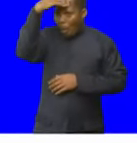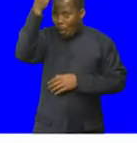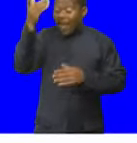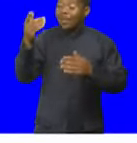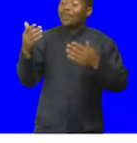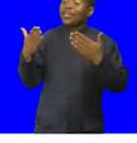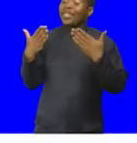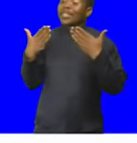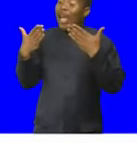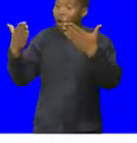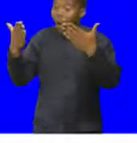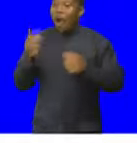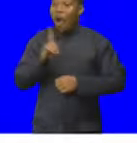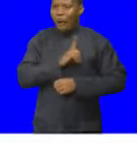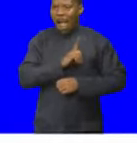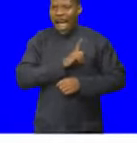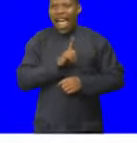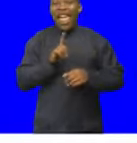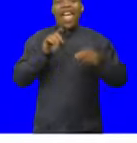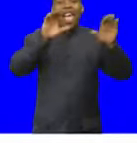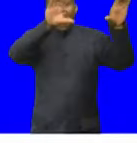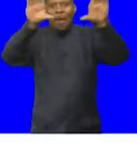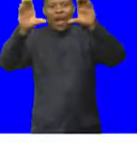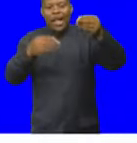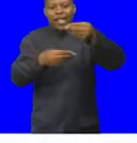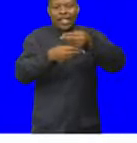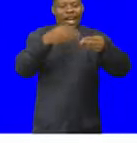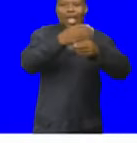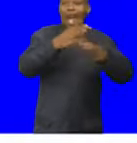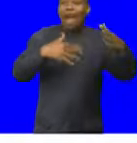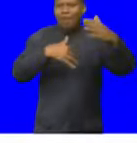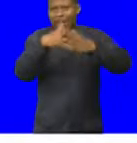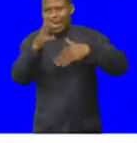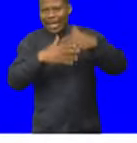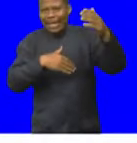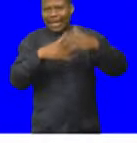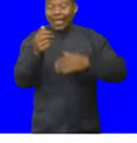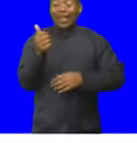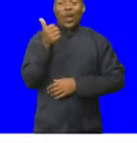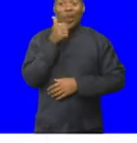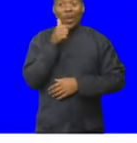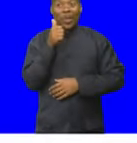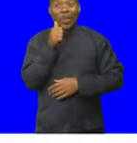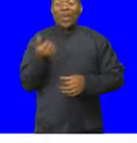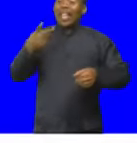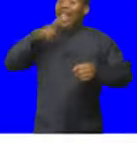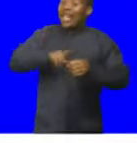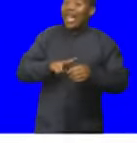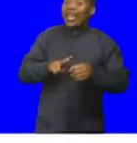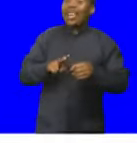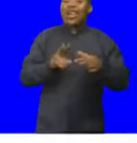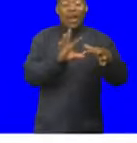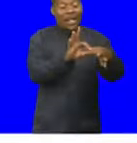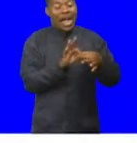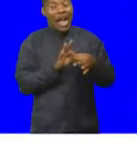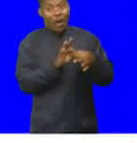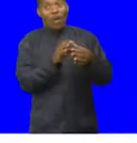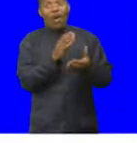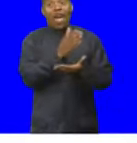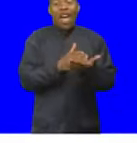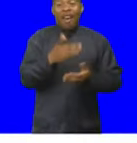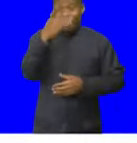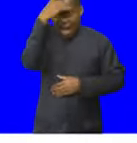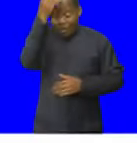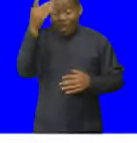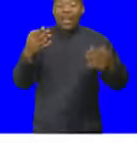basakhela imakethe yethu seyihle kakhulu. Siyababonga bakama-microproject nebutopo